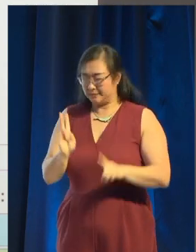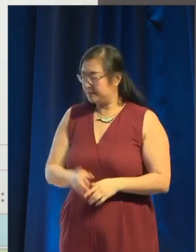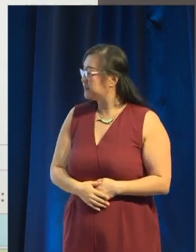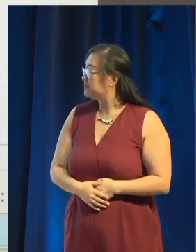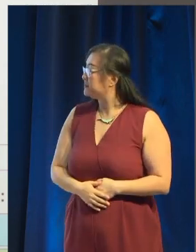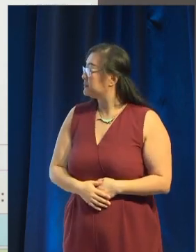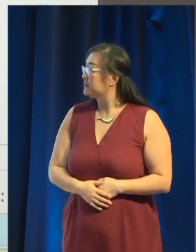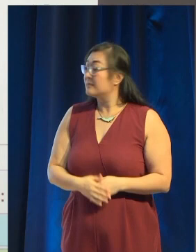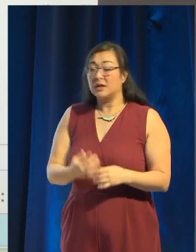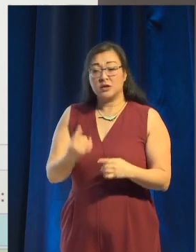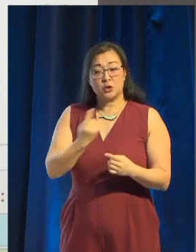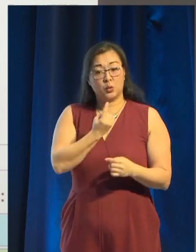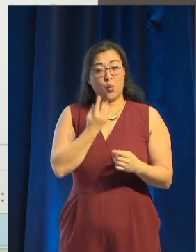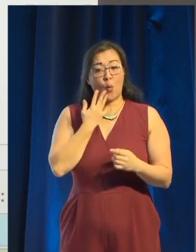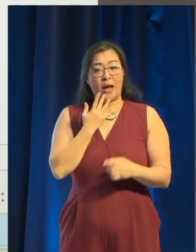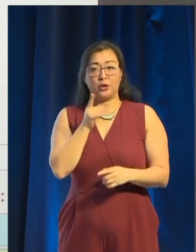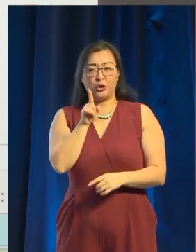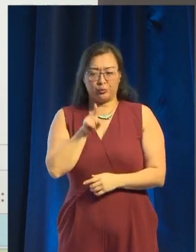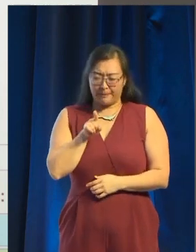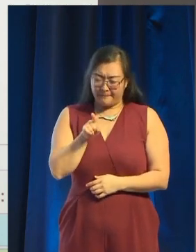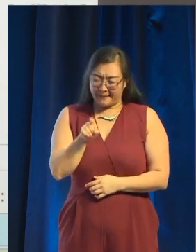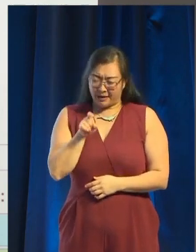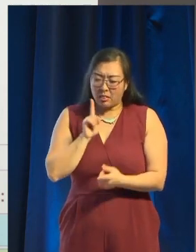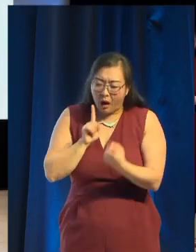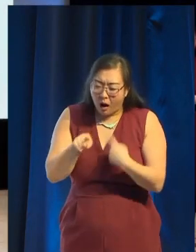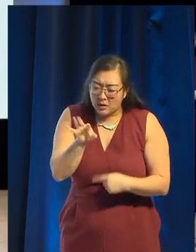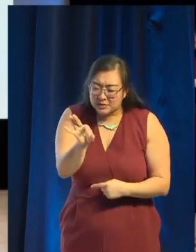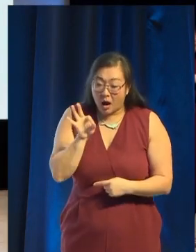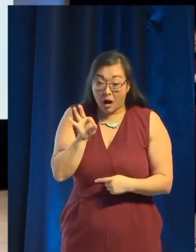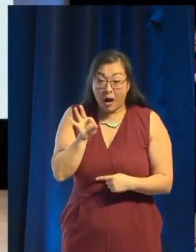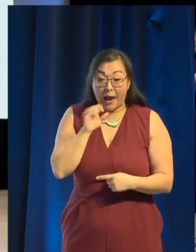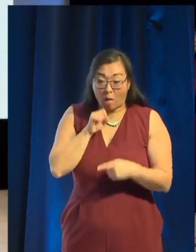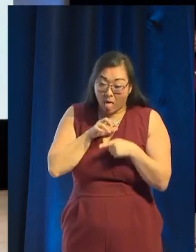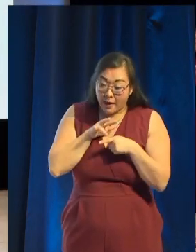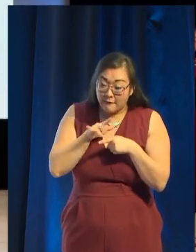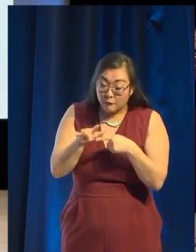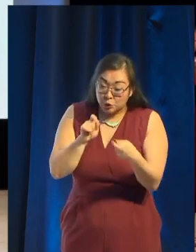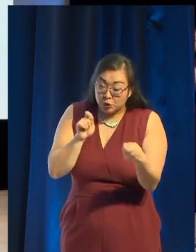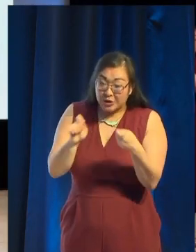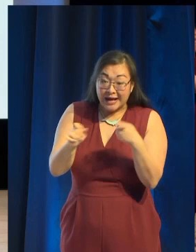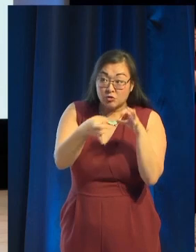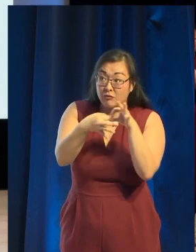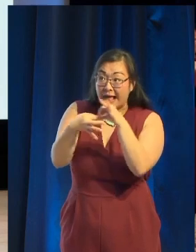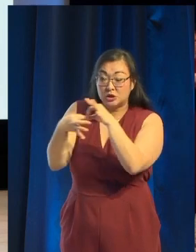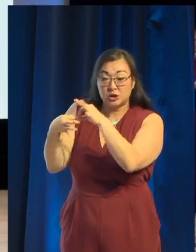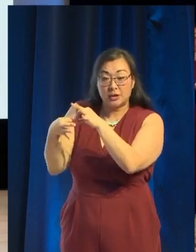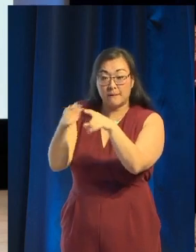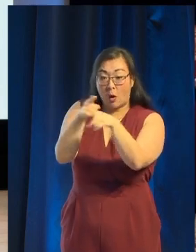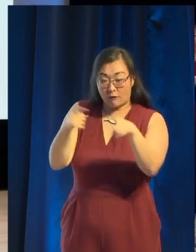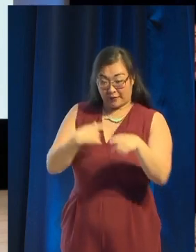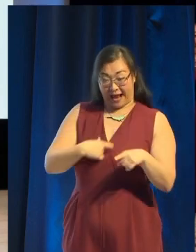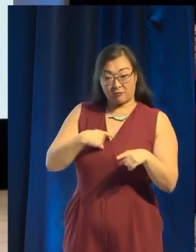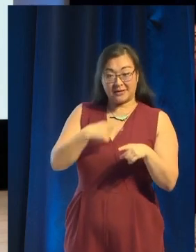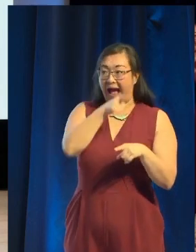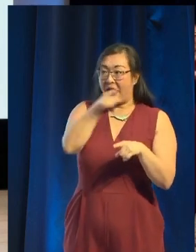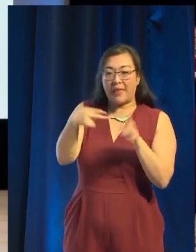answer influences the relationship between the player character and the non-player character. So you can gain